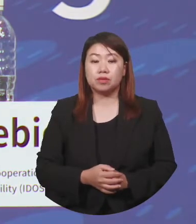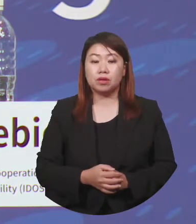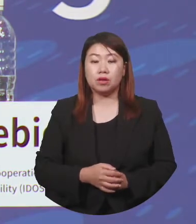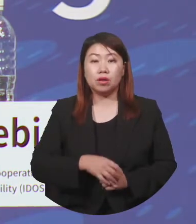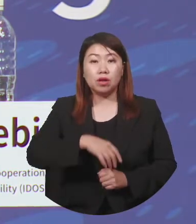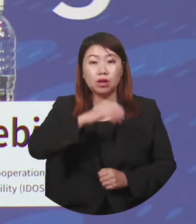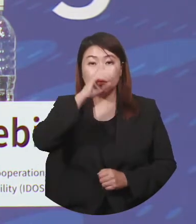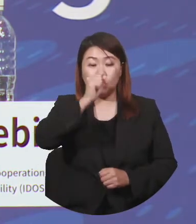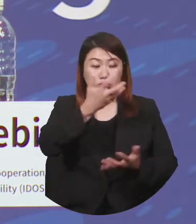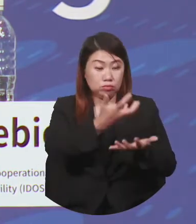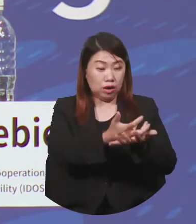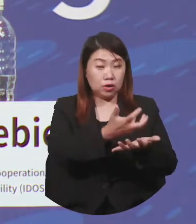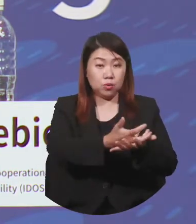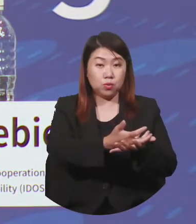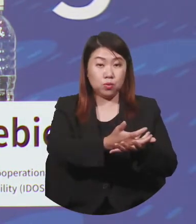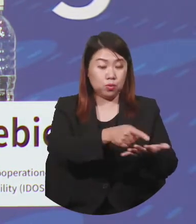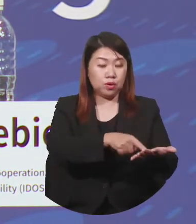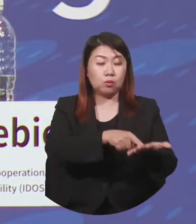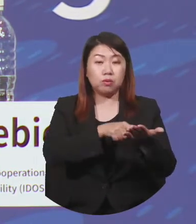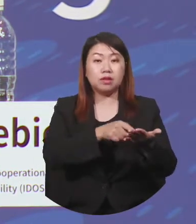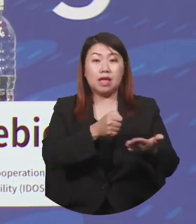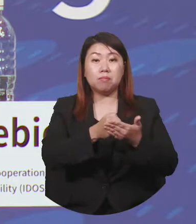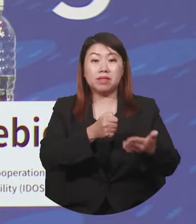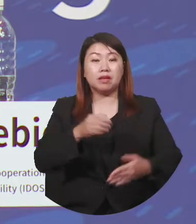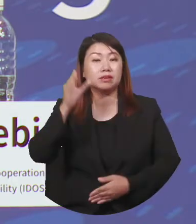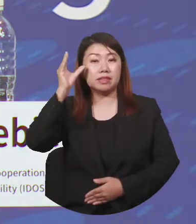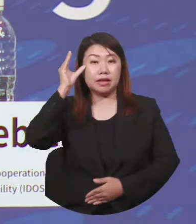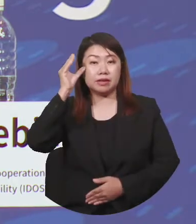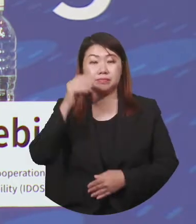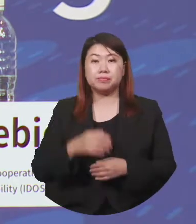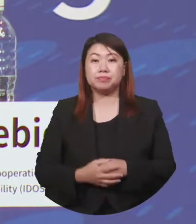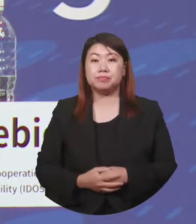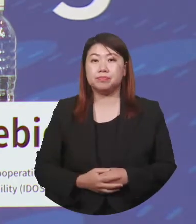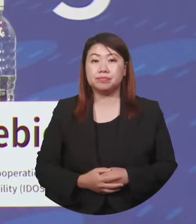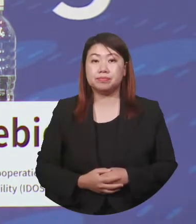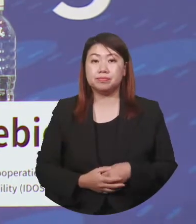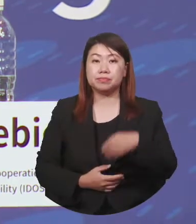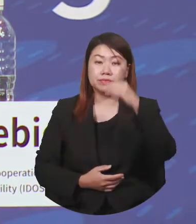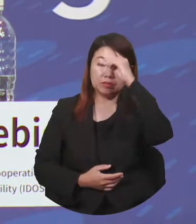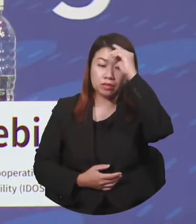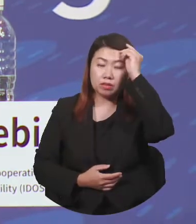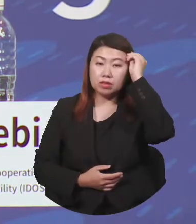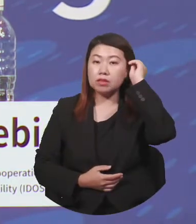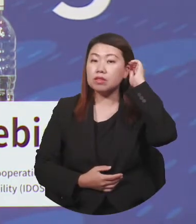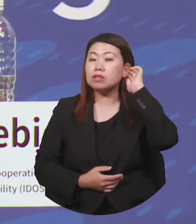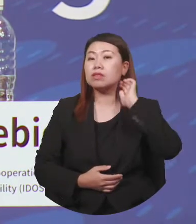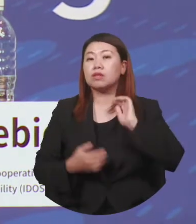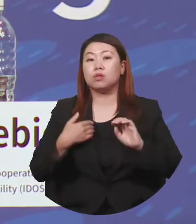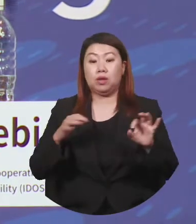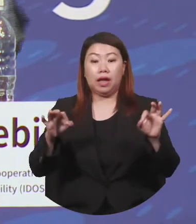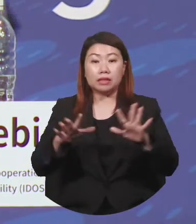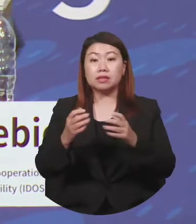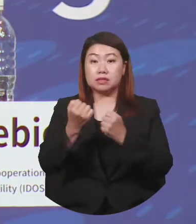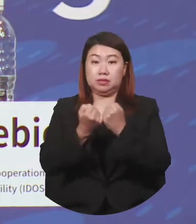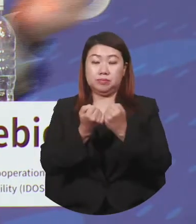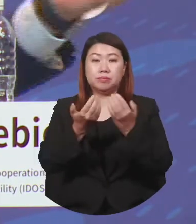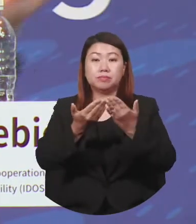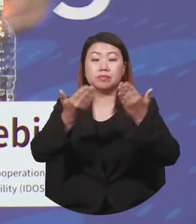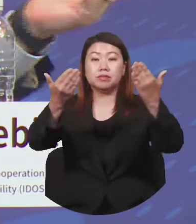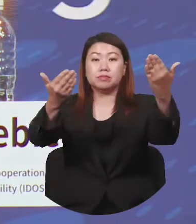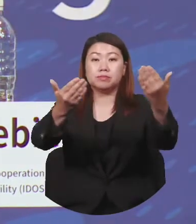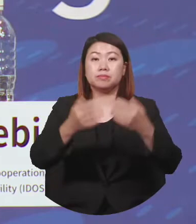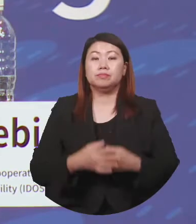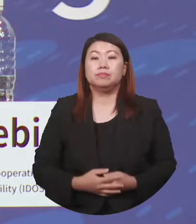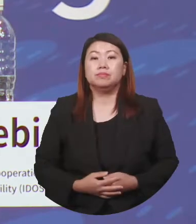some general remarks on this topic. First of all, let me introduce one more term, and